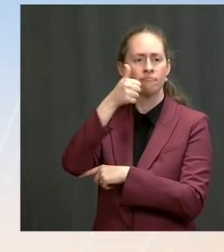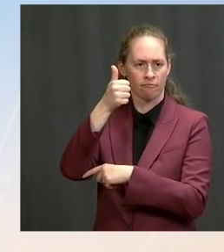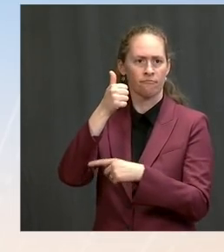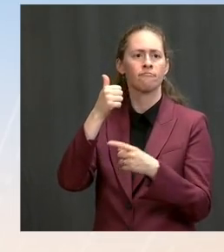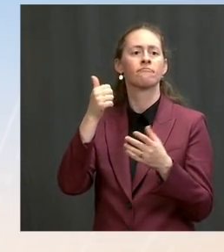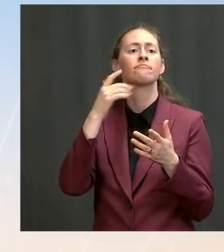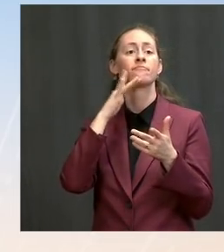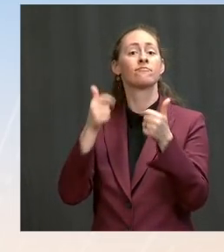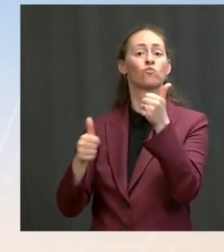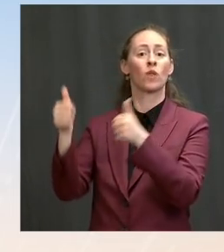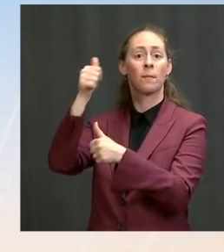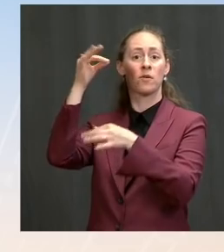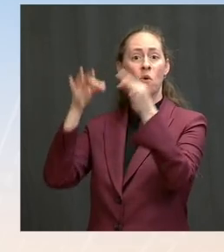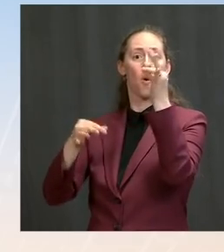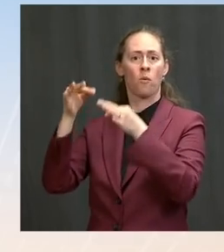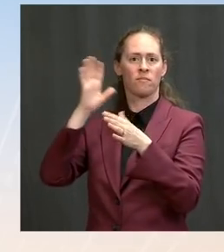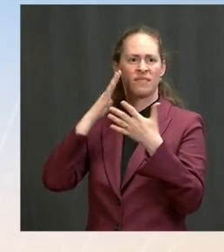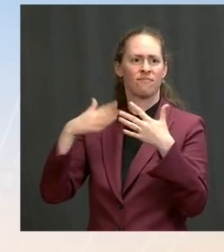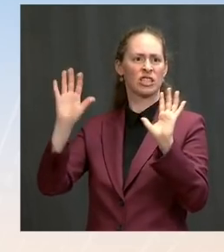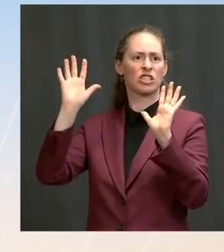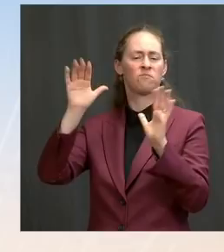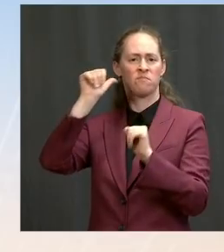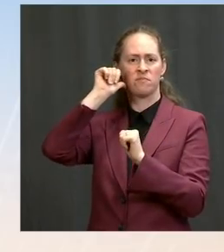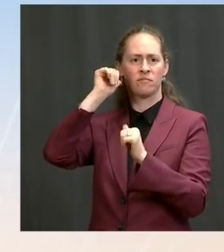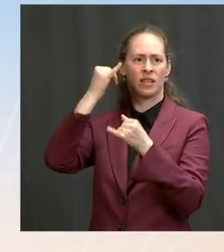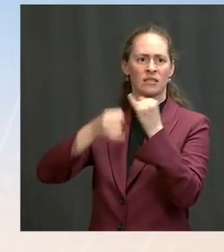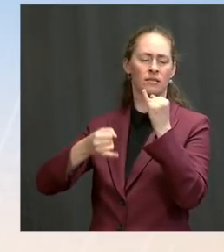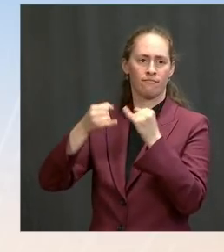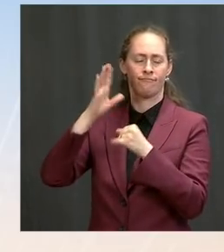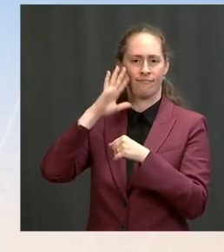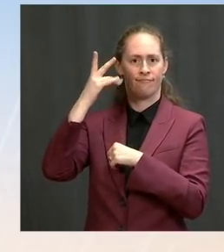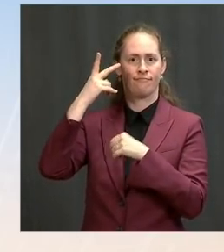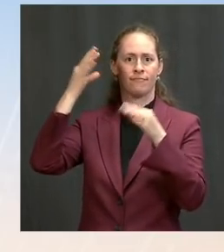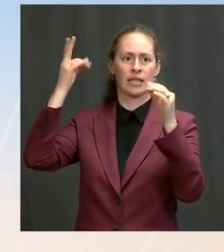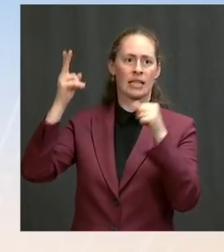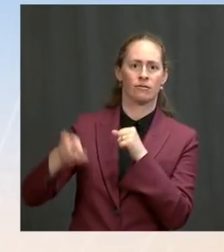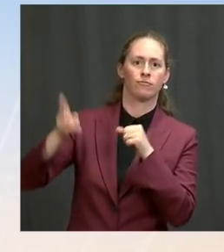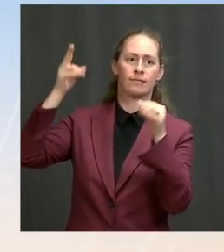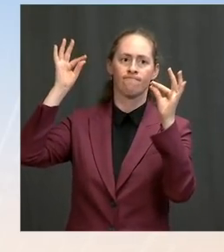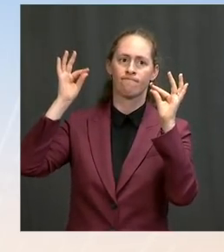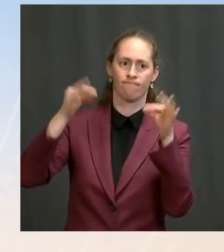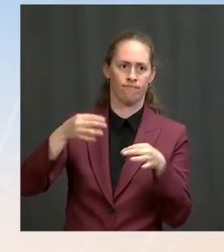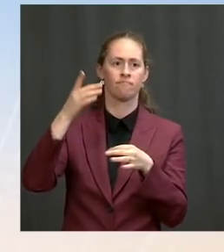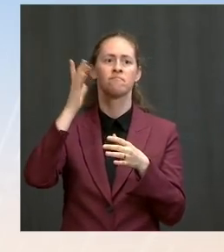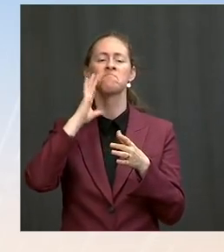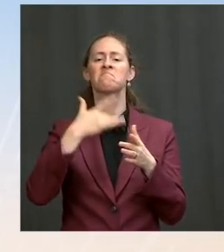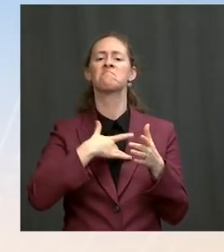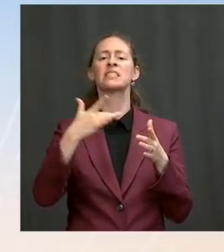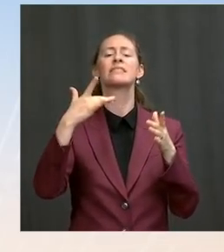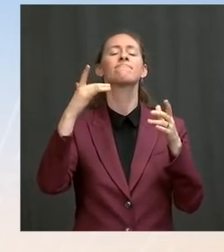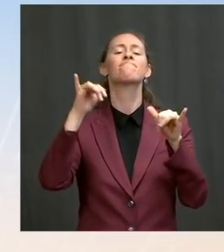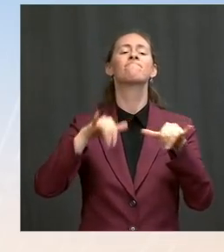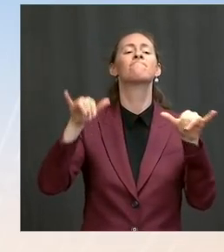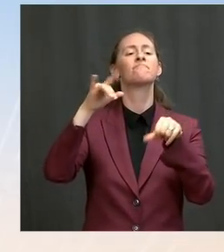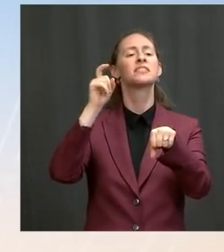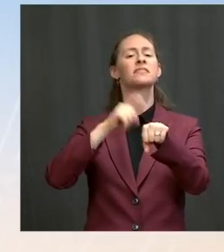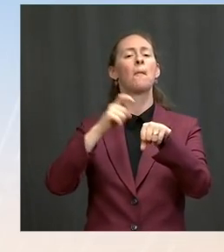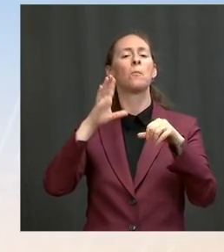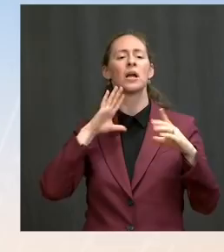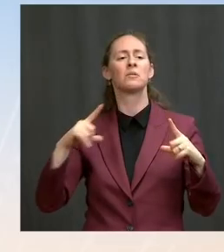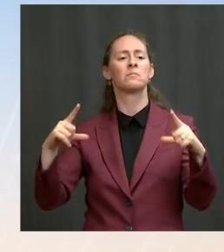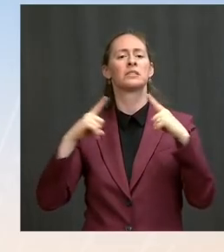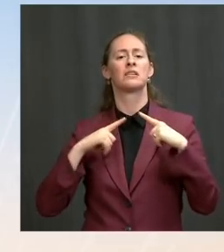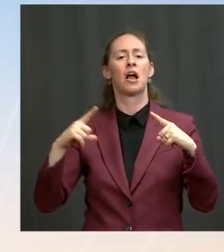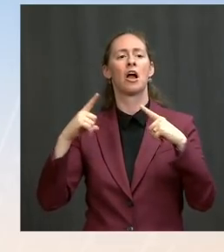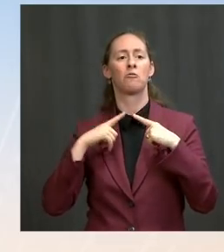Court. Historically, we've seen justices who plan to announce their retirement do so at this time. Is this White House making, well,